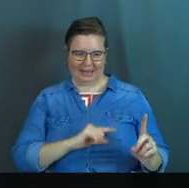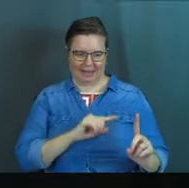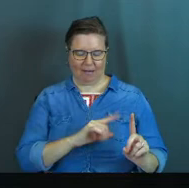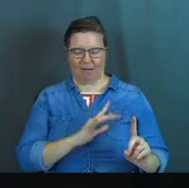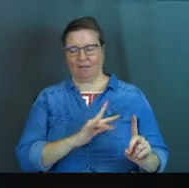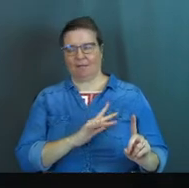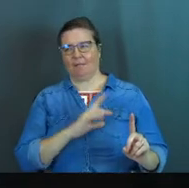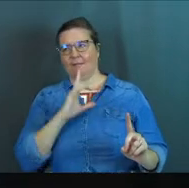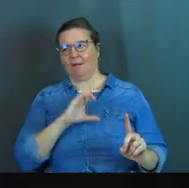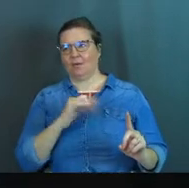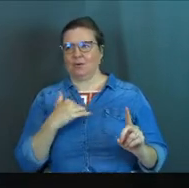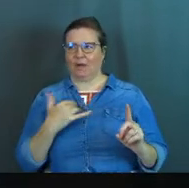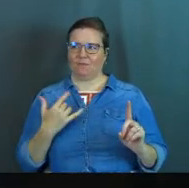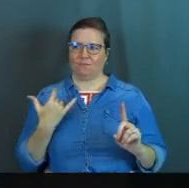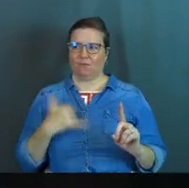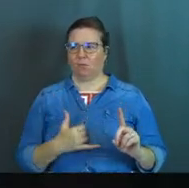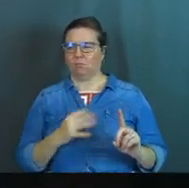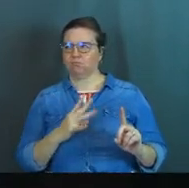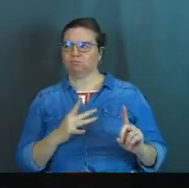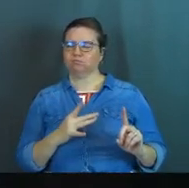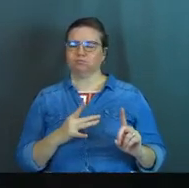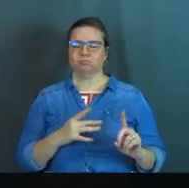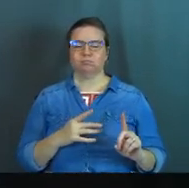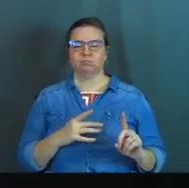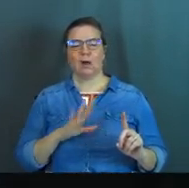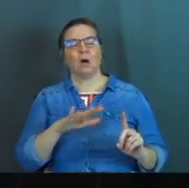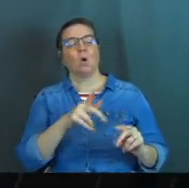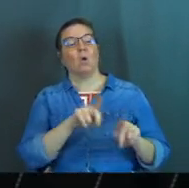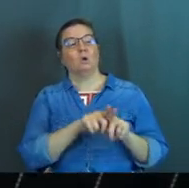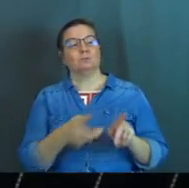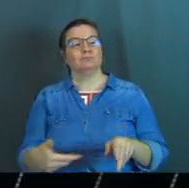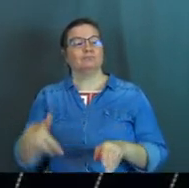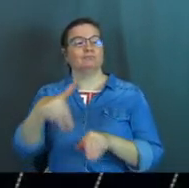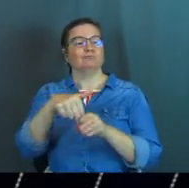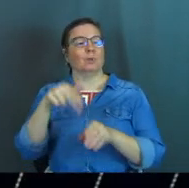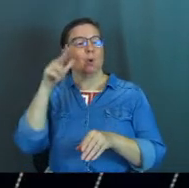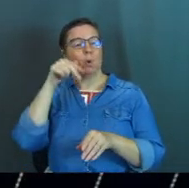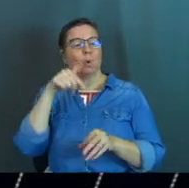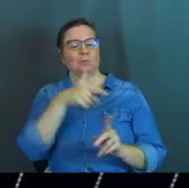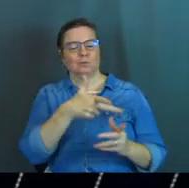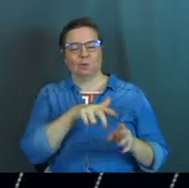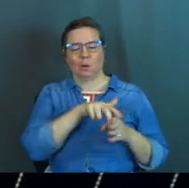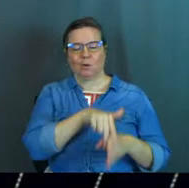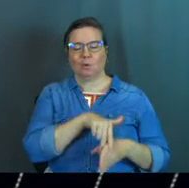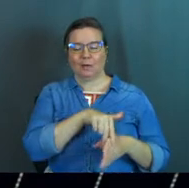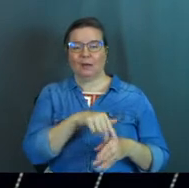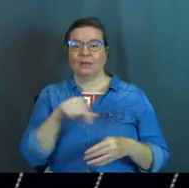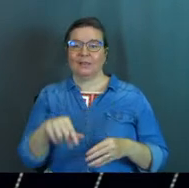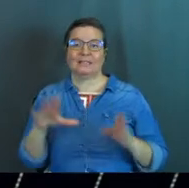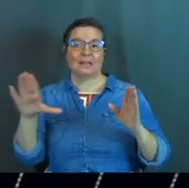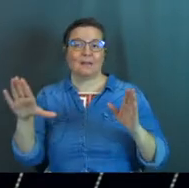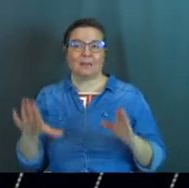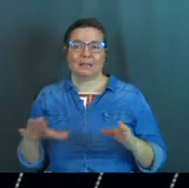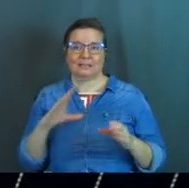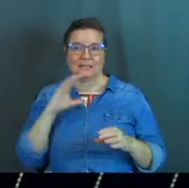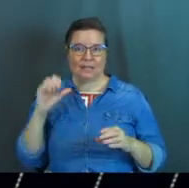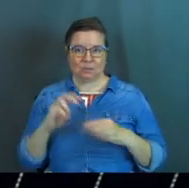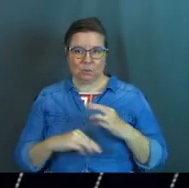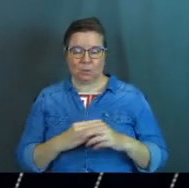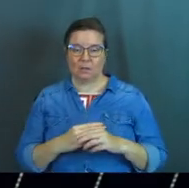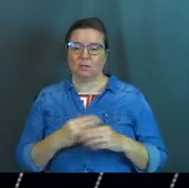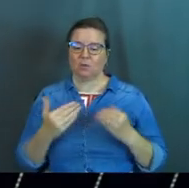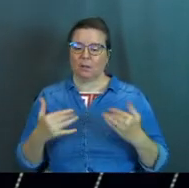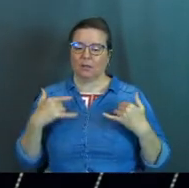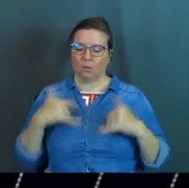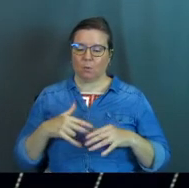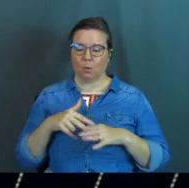What an honor to wear robes he's already worn and put me on a horse that he's already ridden. This is amazing in the ancient world. Let